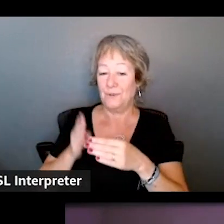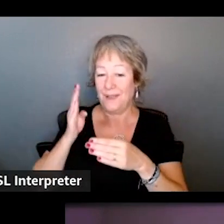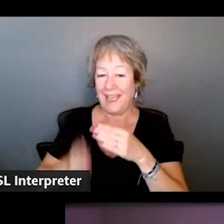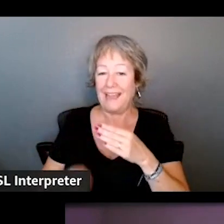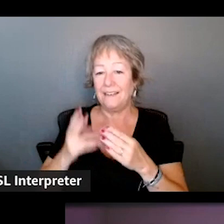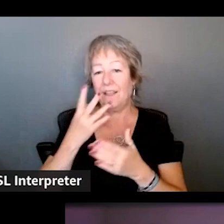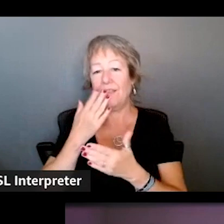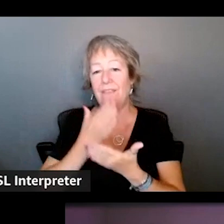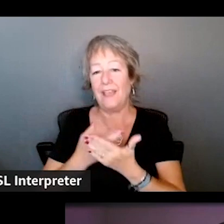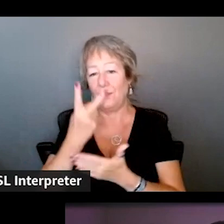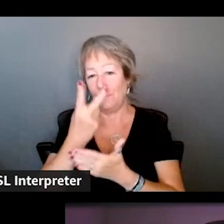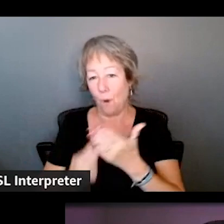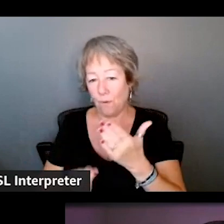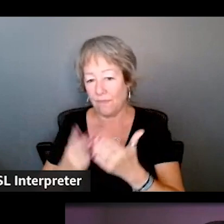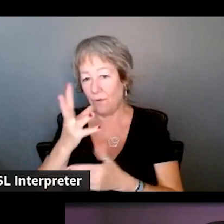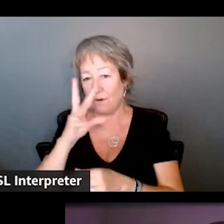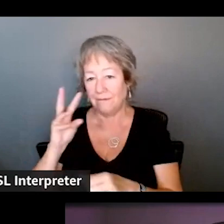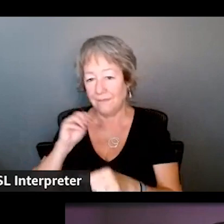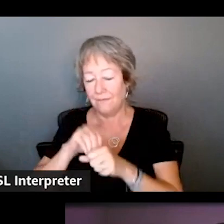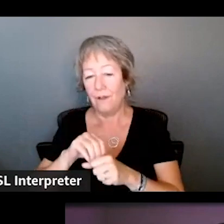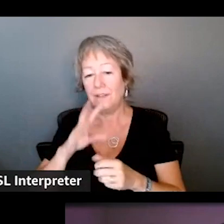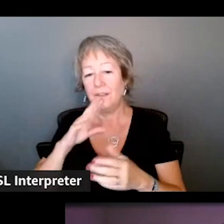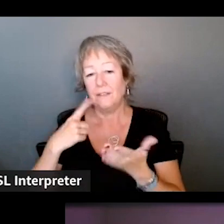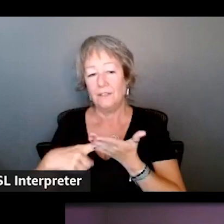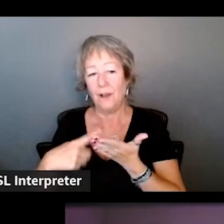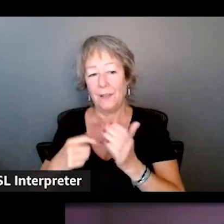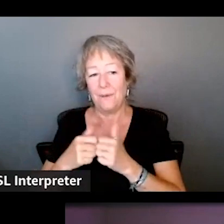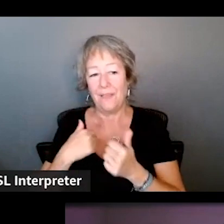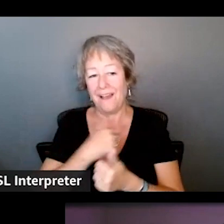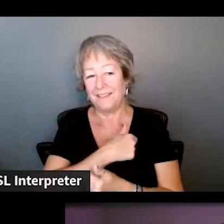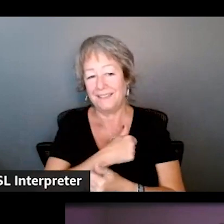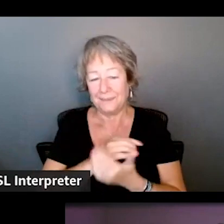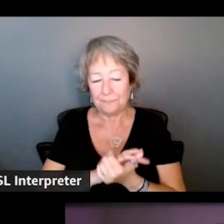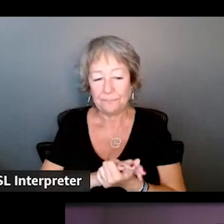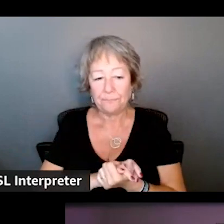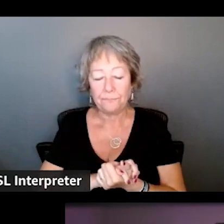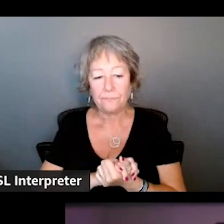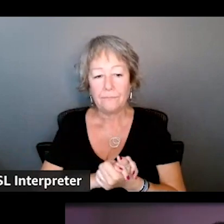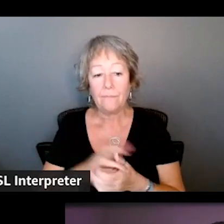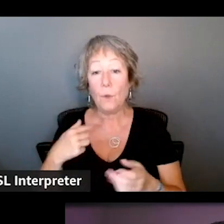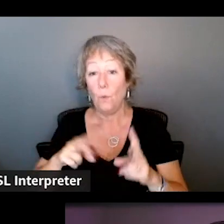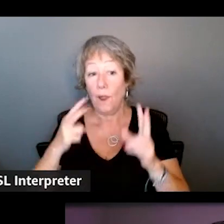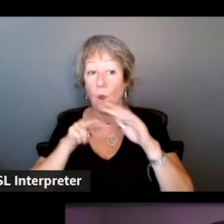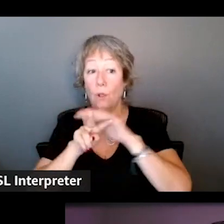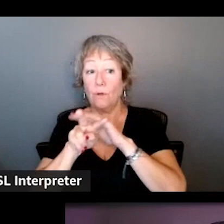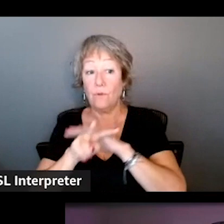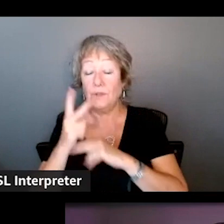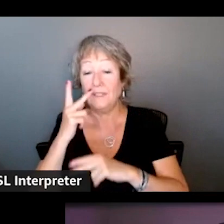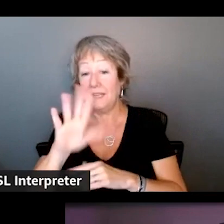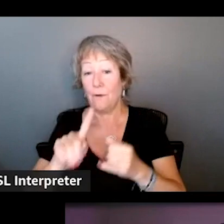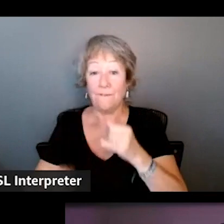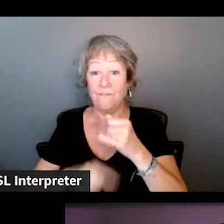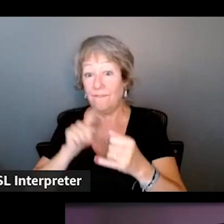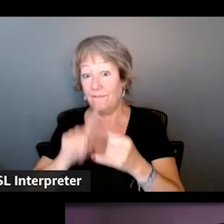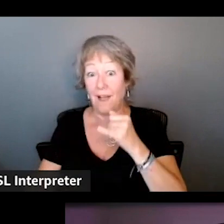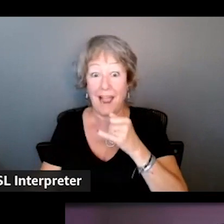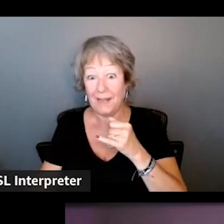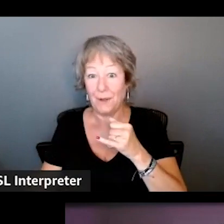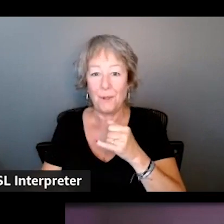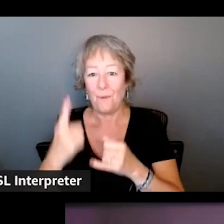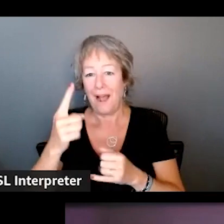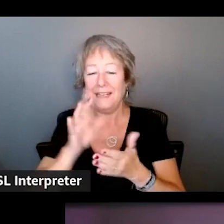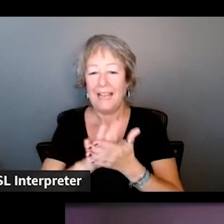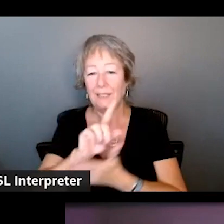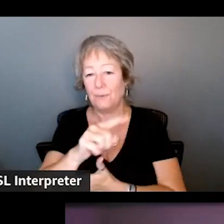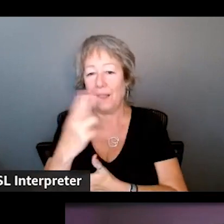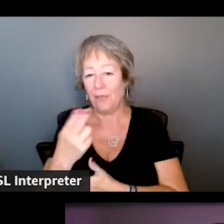Brooke, thank you so much for being here and talking to us today. We are looking forward to seeing your final episode next Thursday